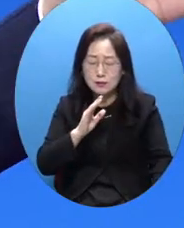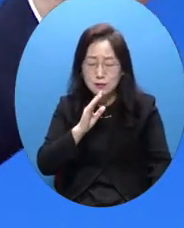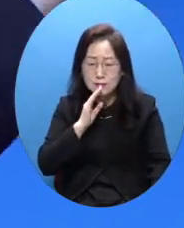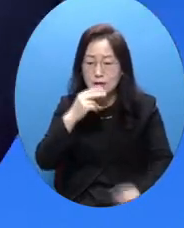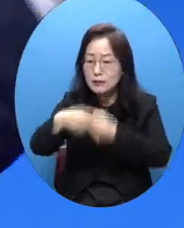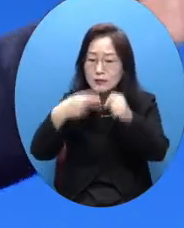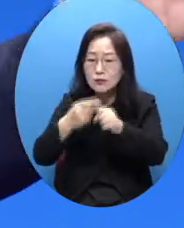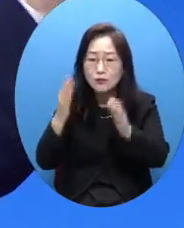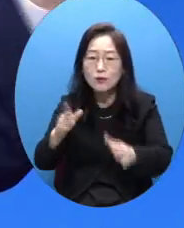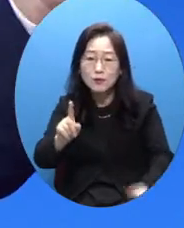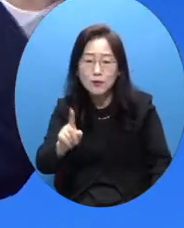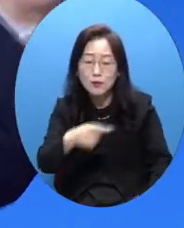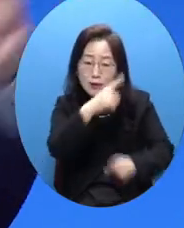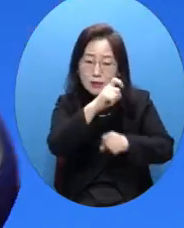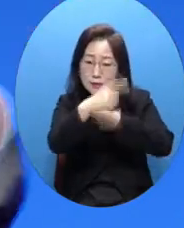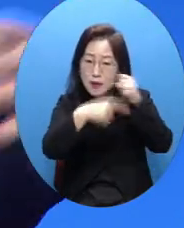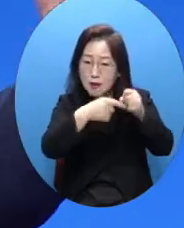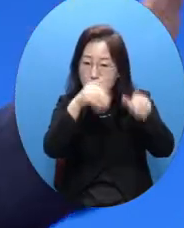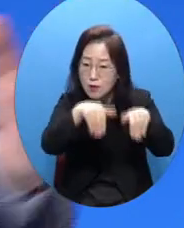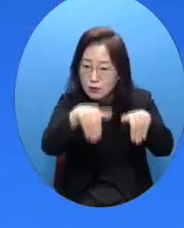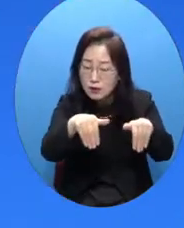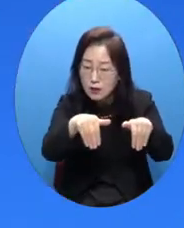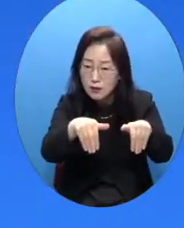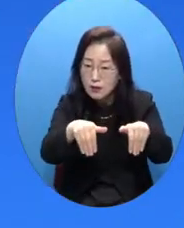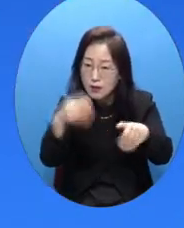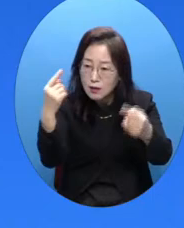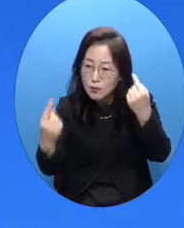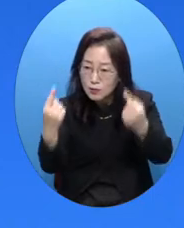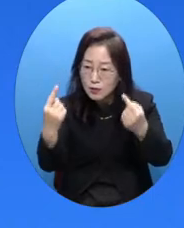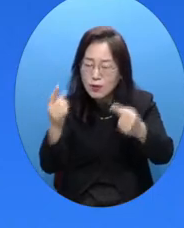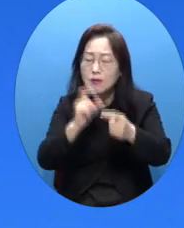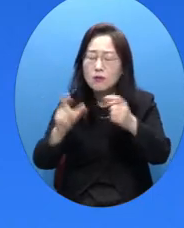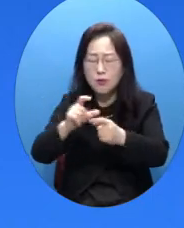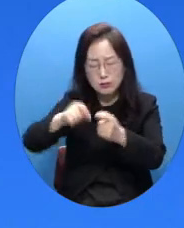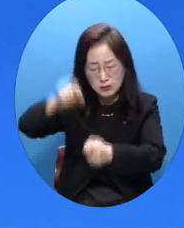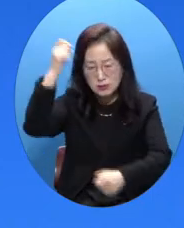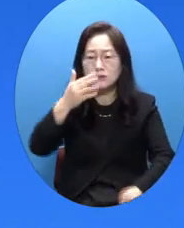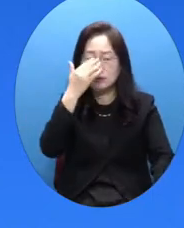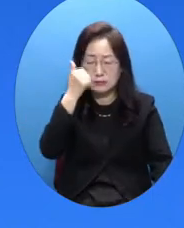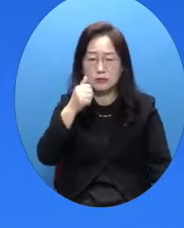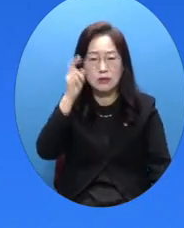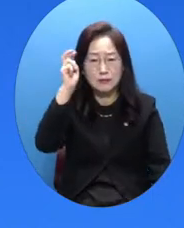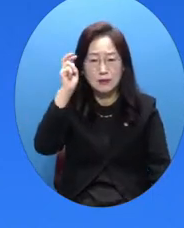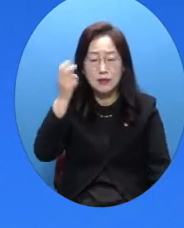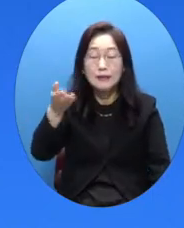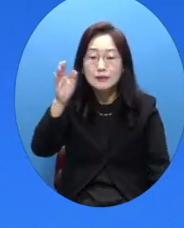get me out of the prison he waited for two years